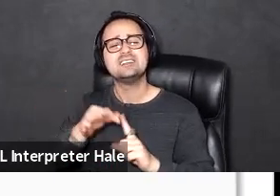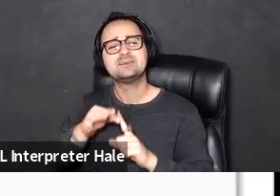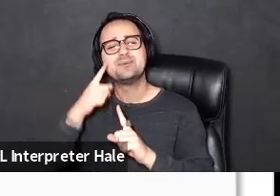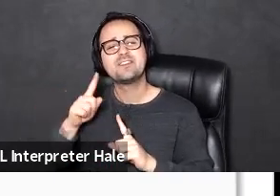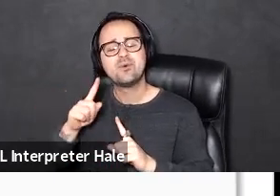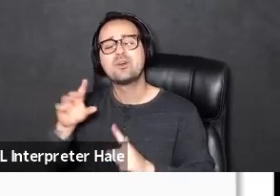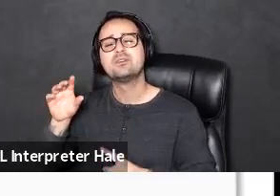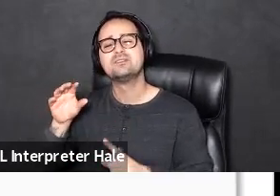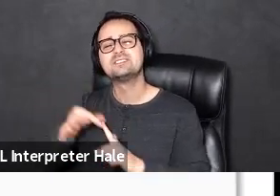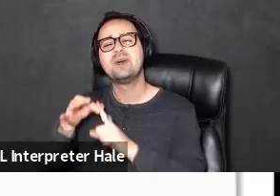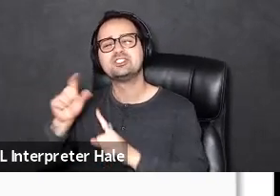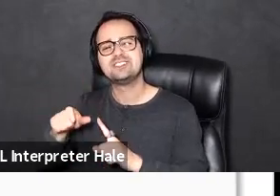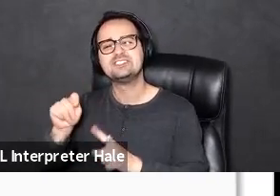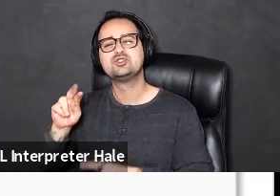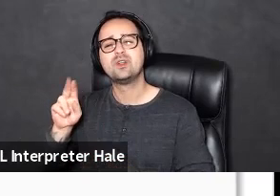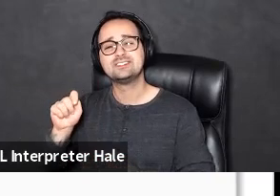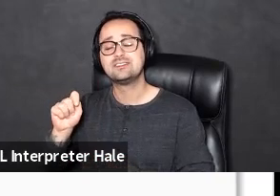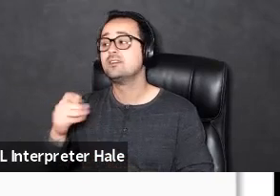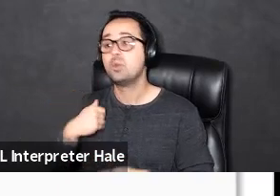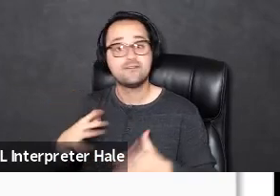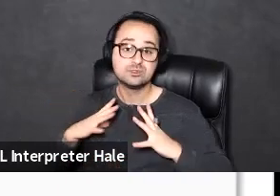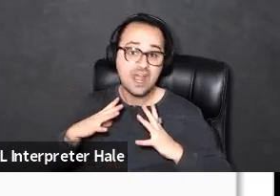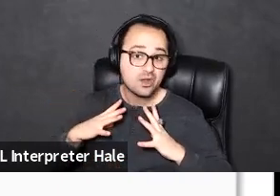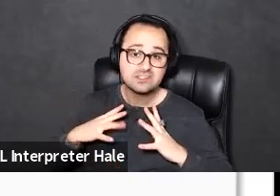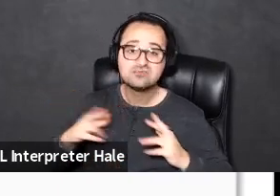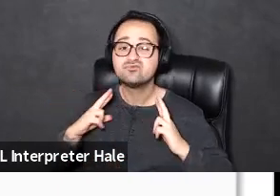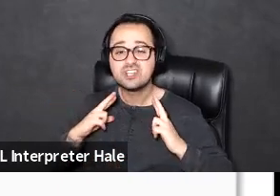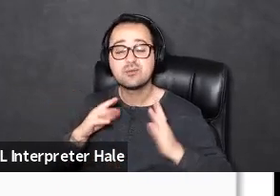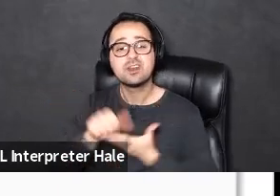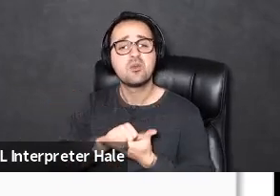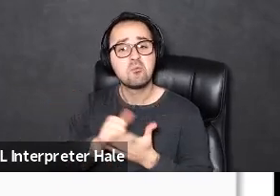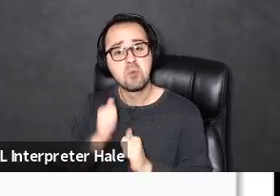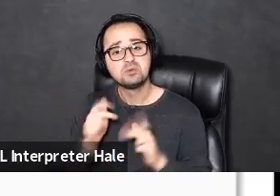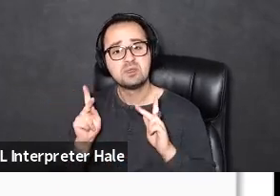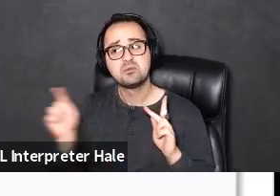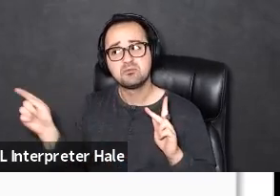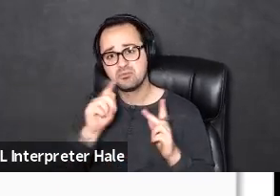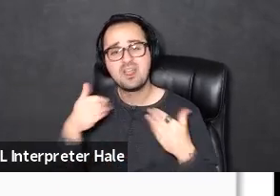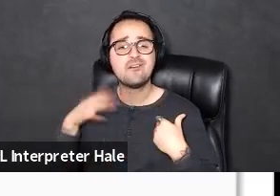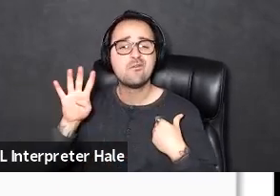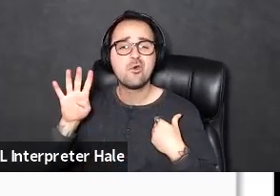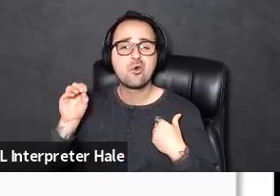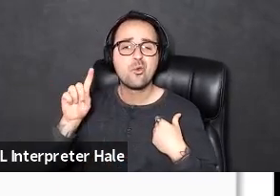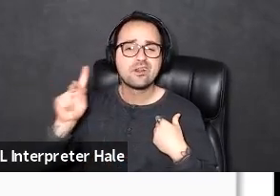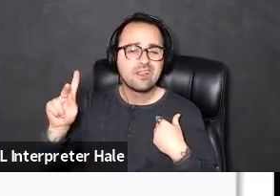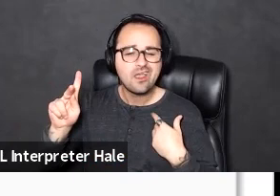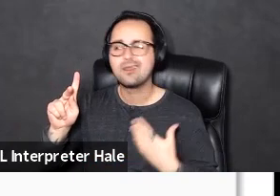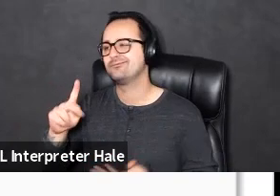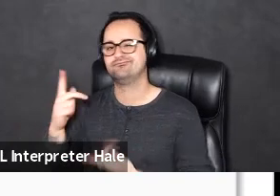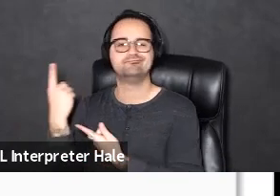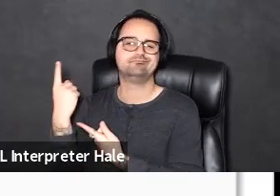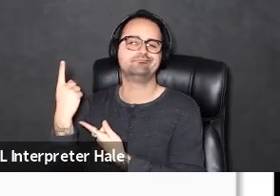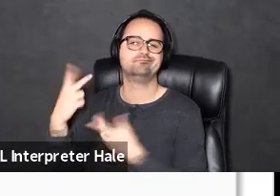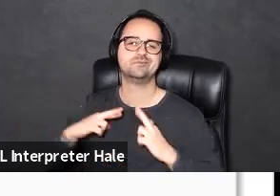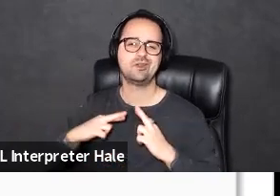The first one is retirement accounts. Great. Everybody probably has a 401k or some sort of a retirement